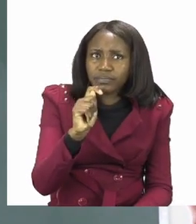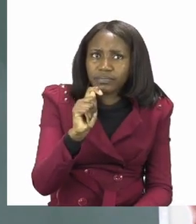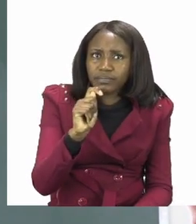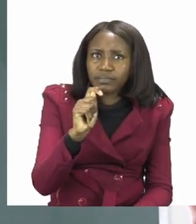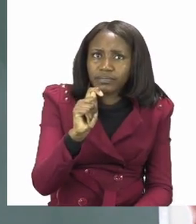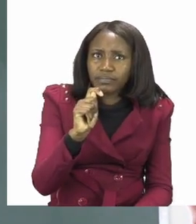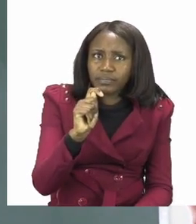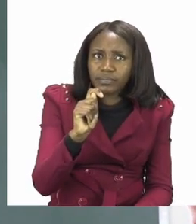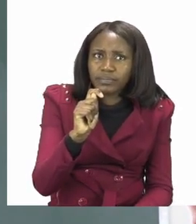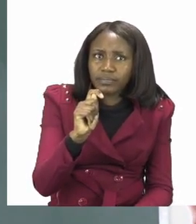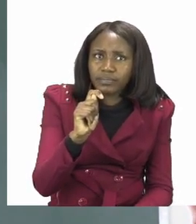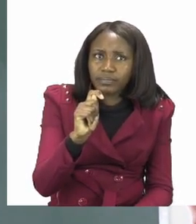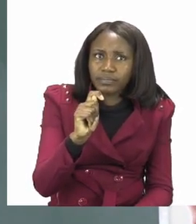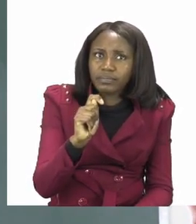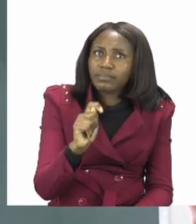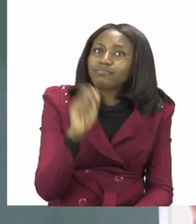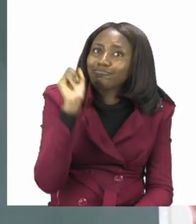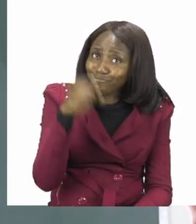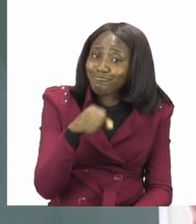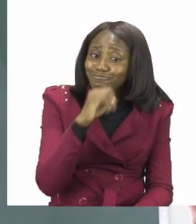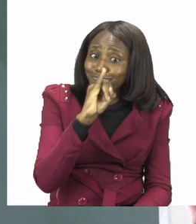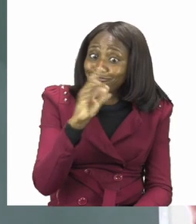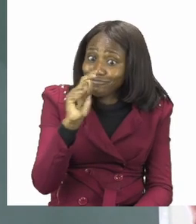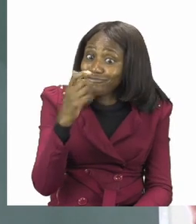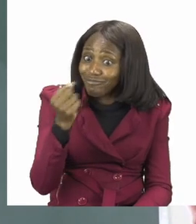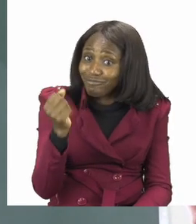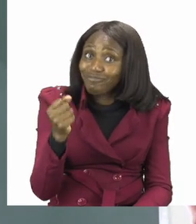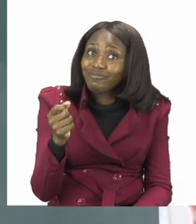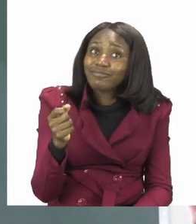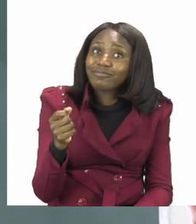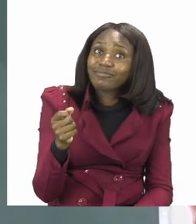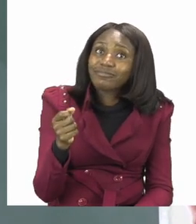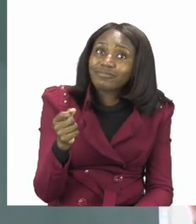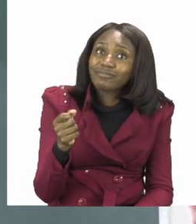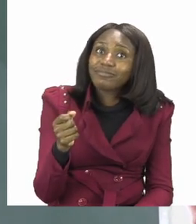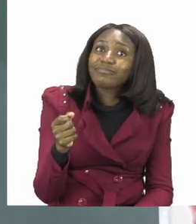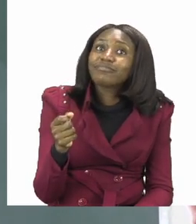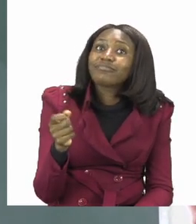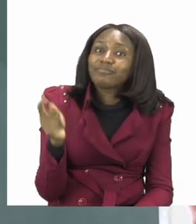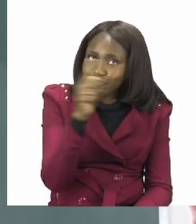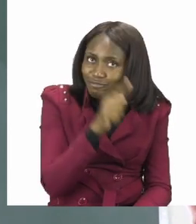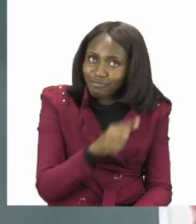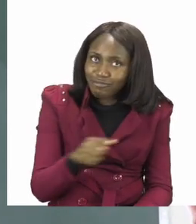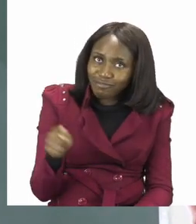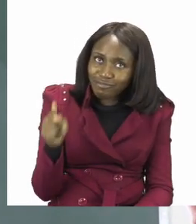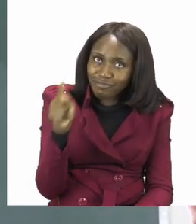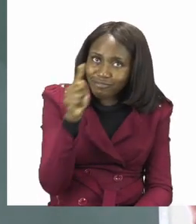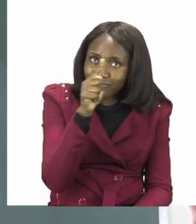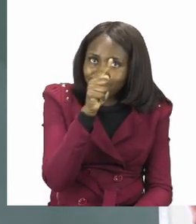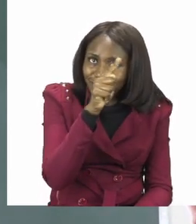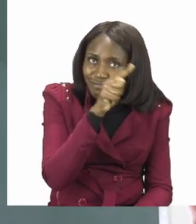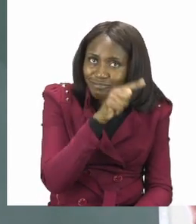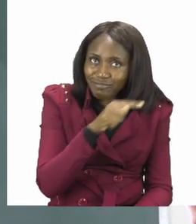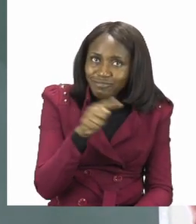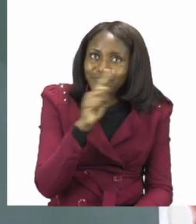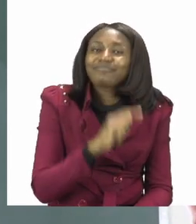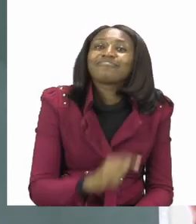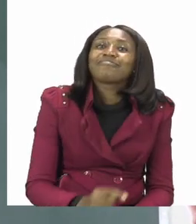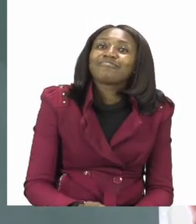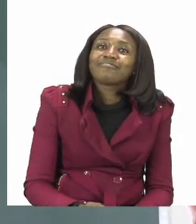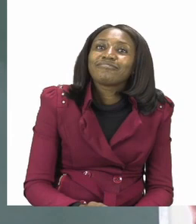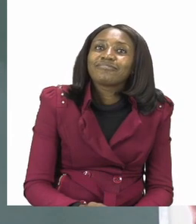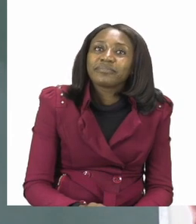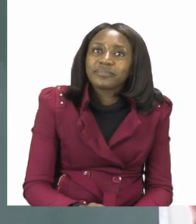w-eat, wit. Yes, wit rhymes with pit. So I'm going to go ahead and circle